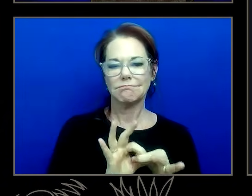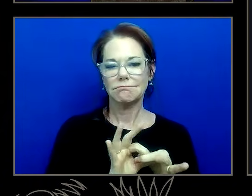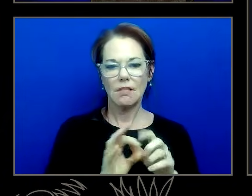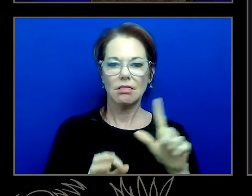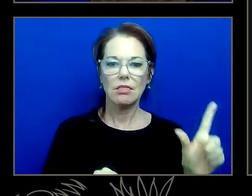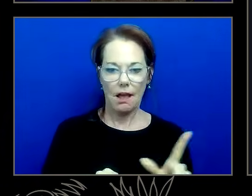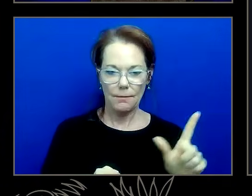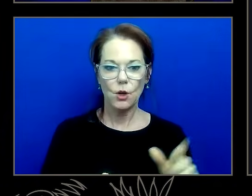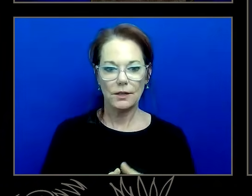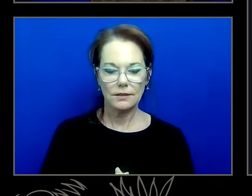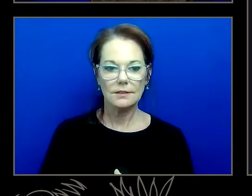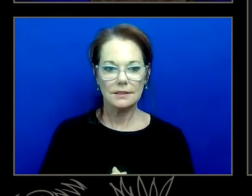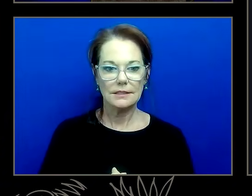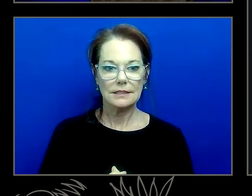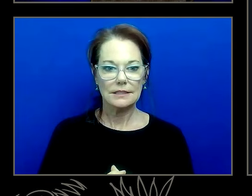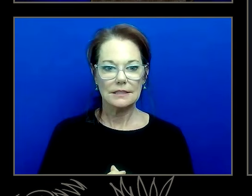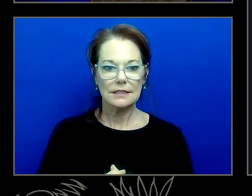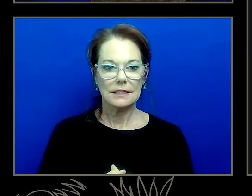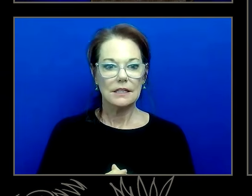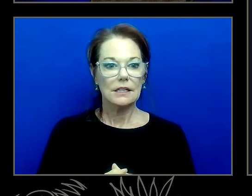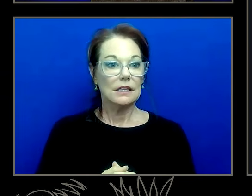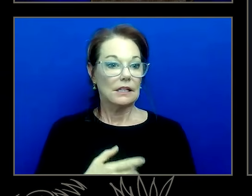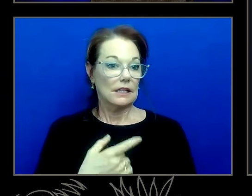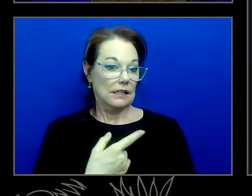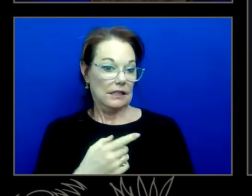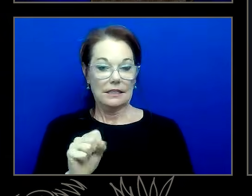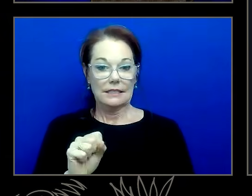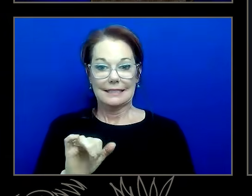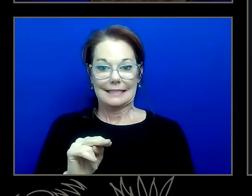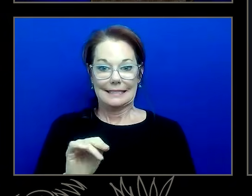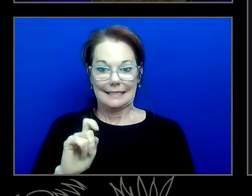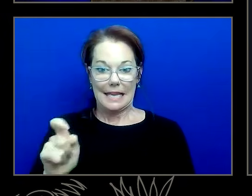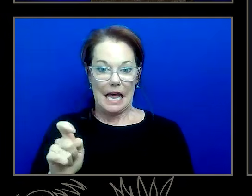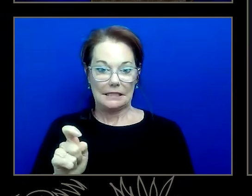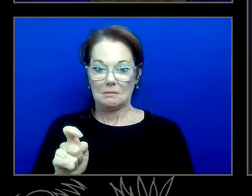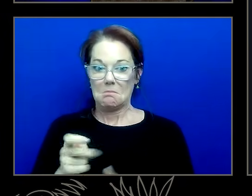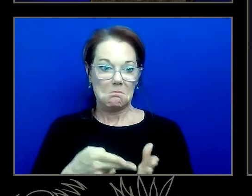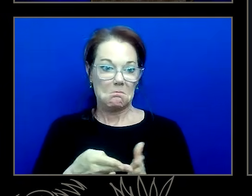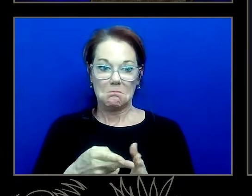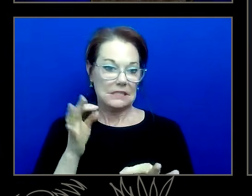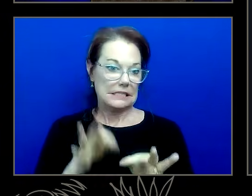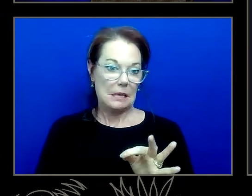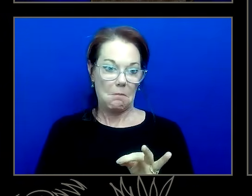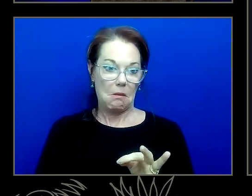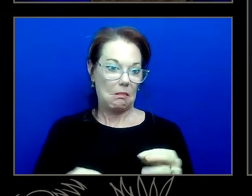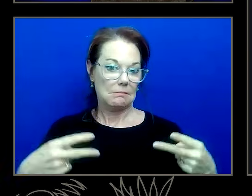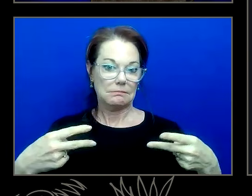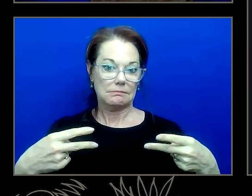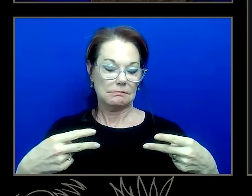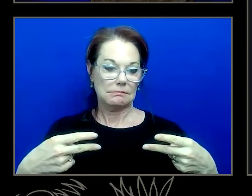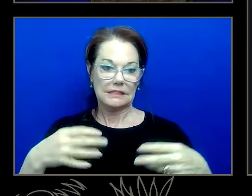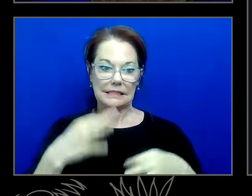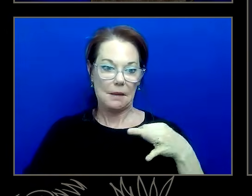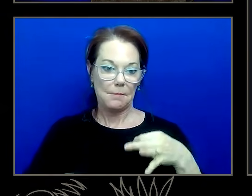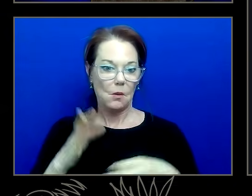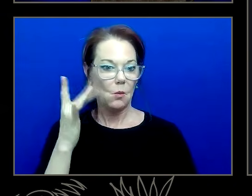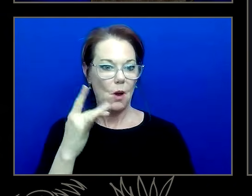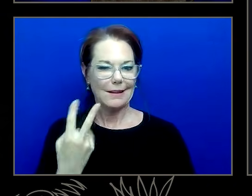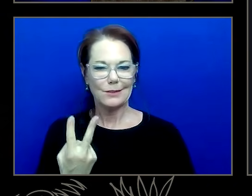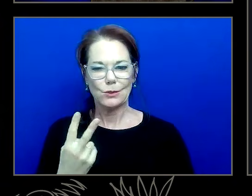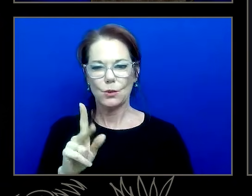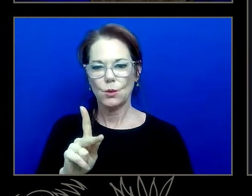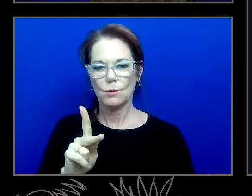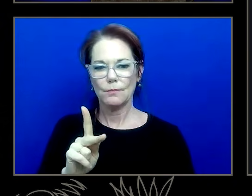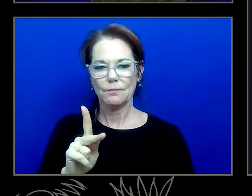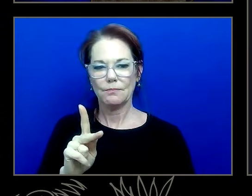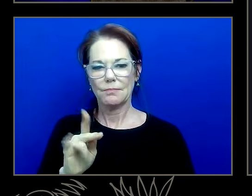So the syntax for this is pretty simple, actually, and it's meant to be simple because it's only like 2 kilobytes, less